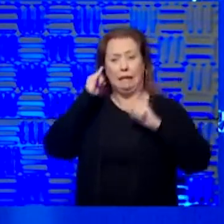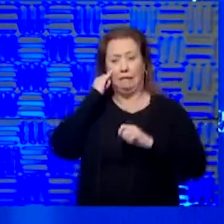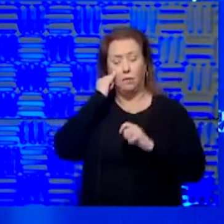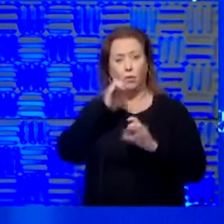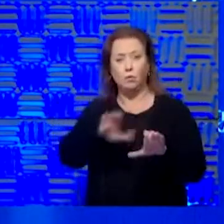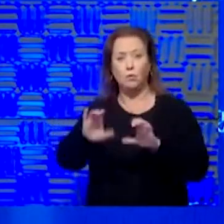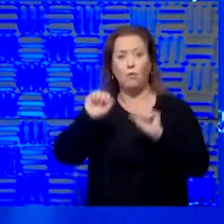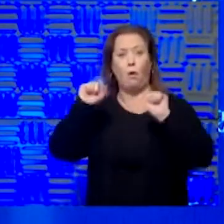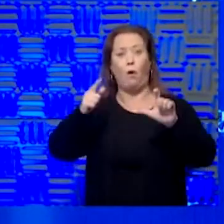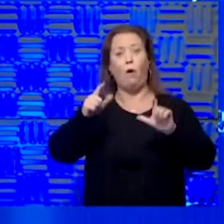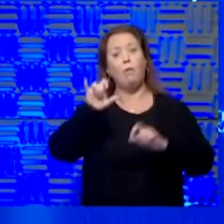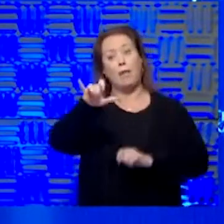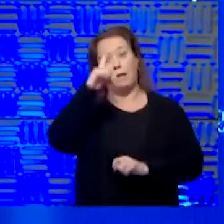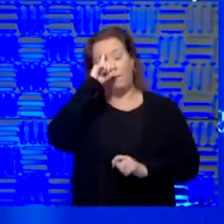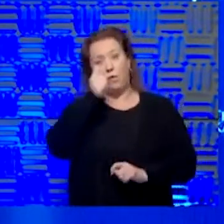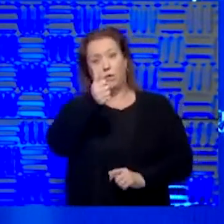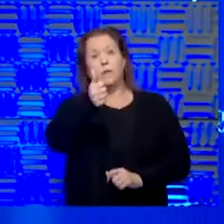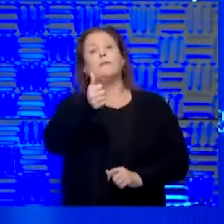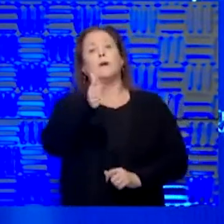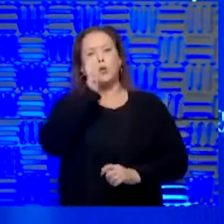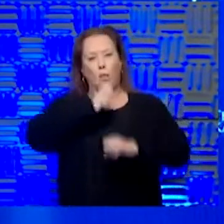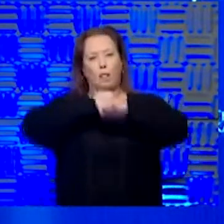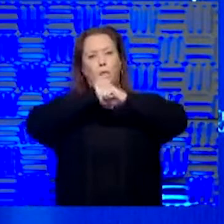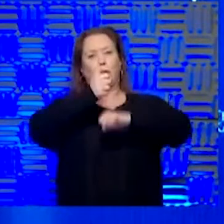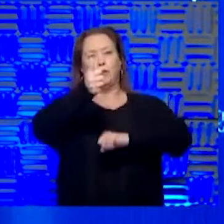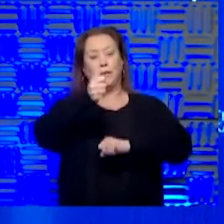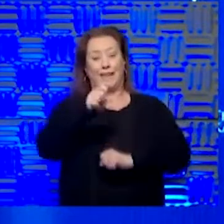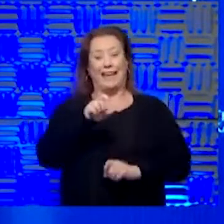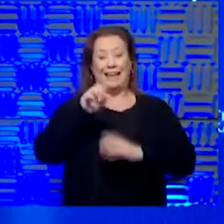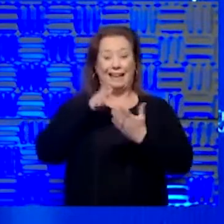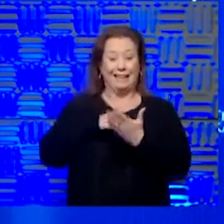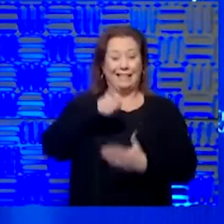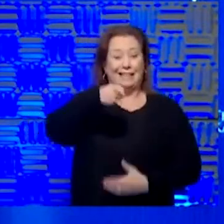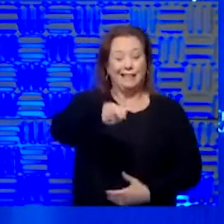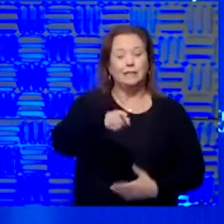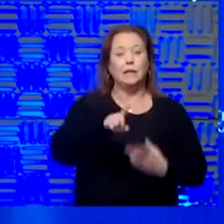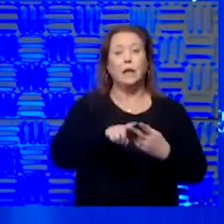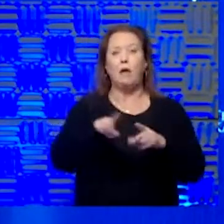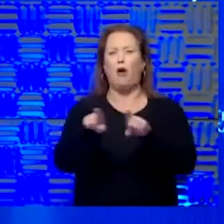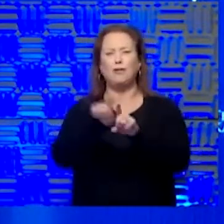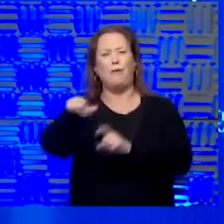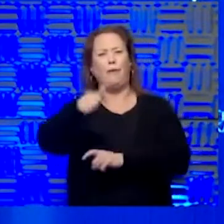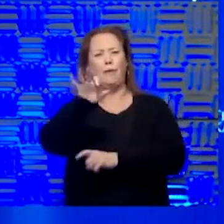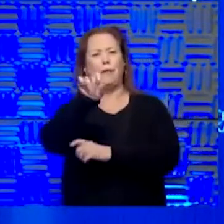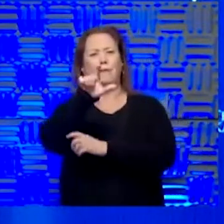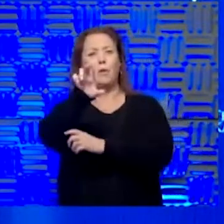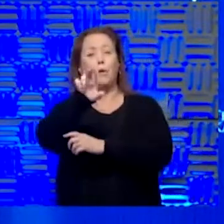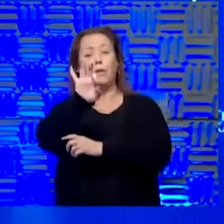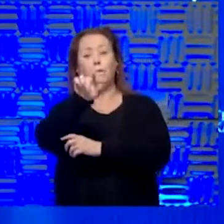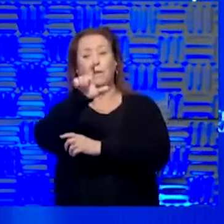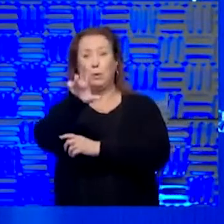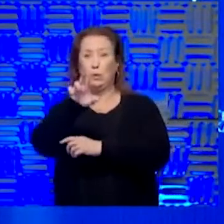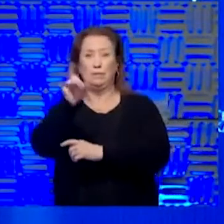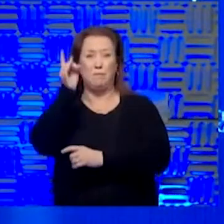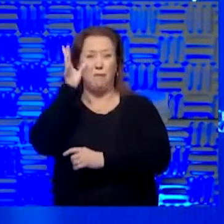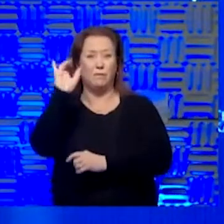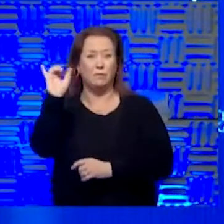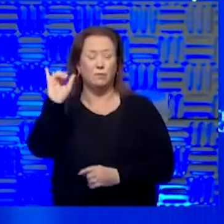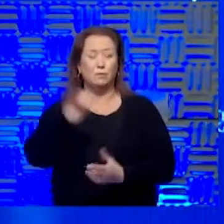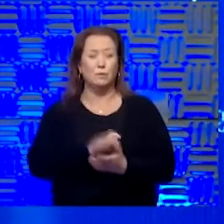things, you will really protect yourself against this and any other bad disease like influenza. And remember, influenza is pretty nasty